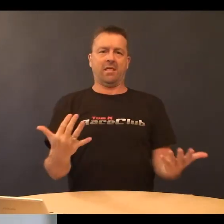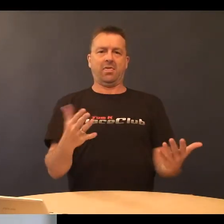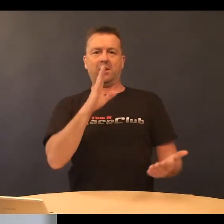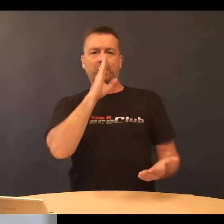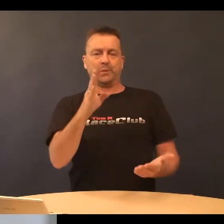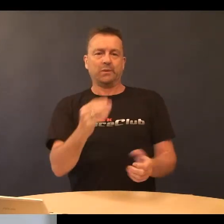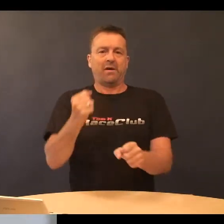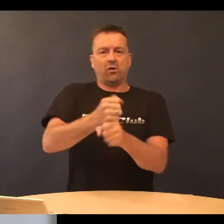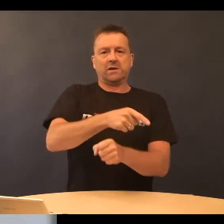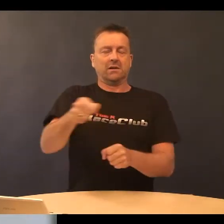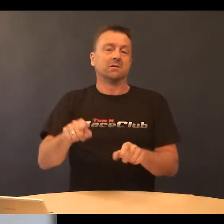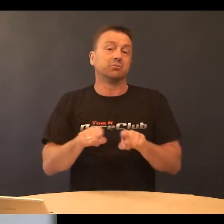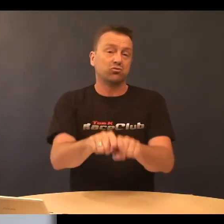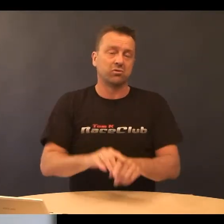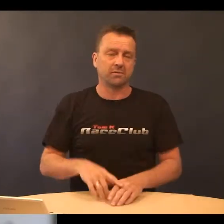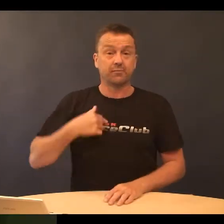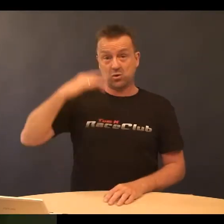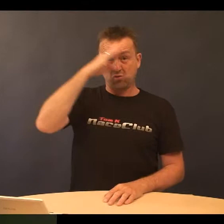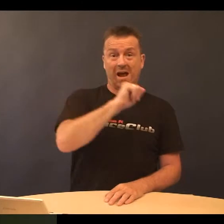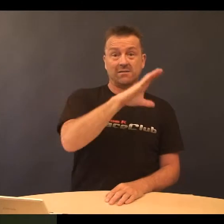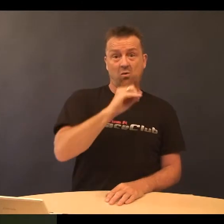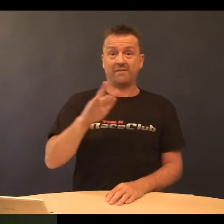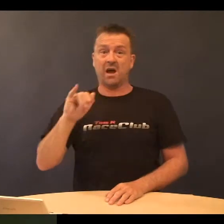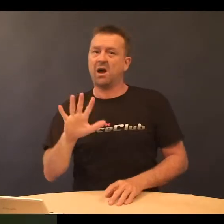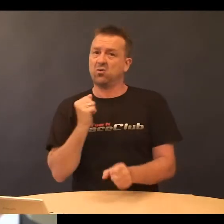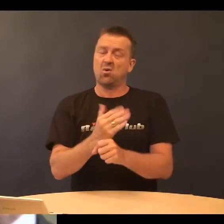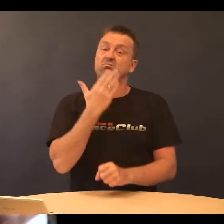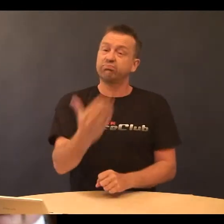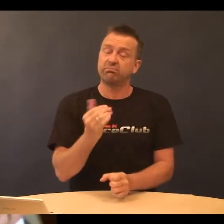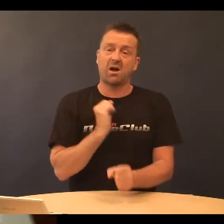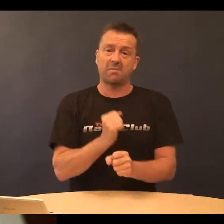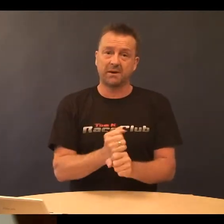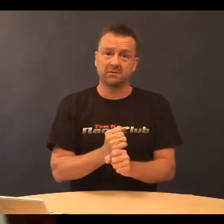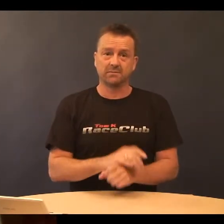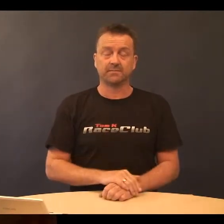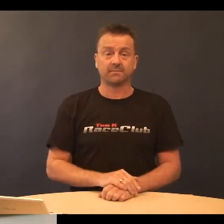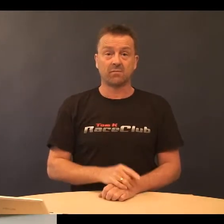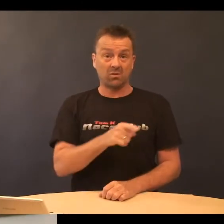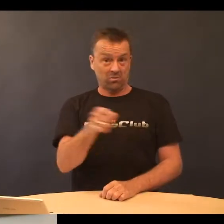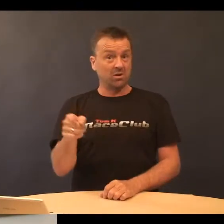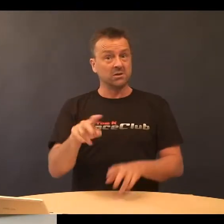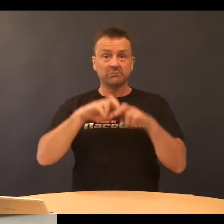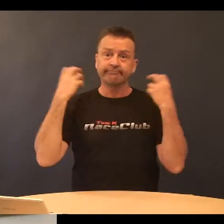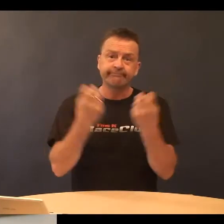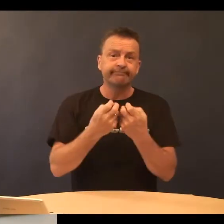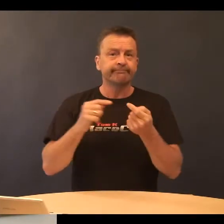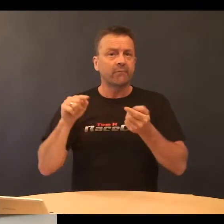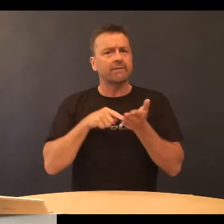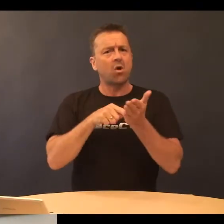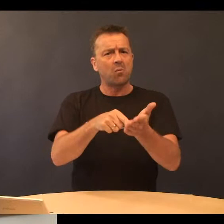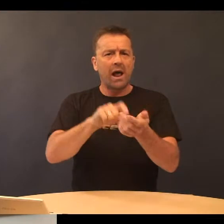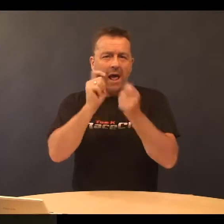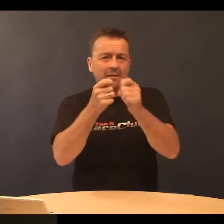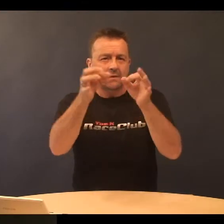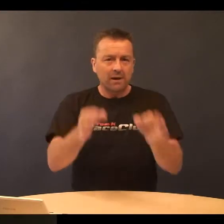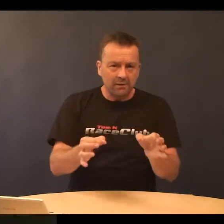mean. I think the ACO and the FIA have done a good job. When the guys get together, they manage to change